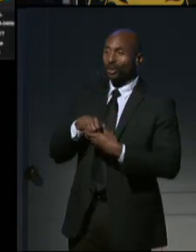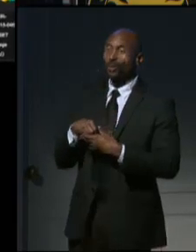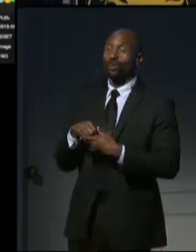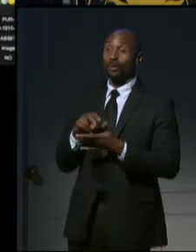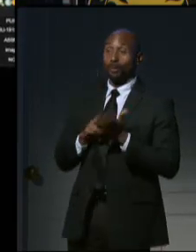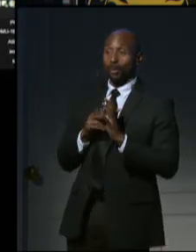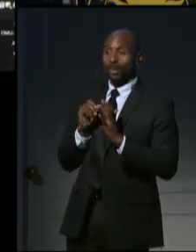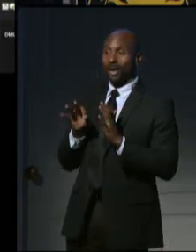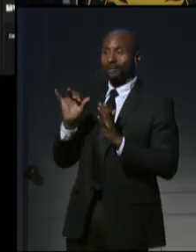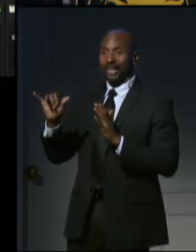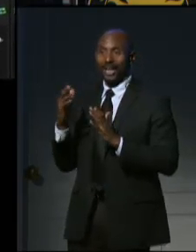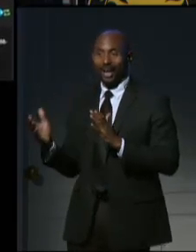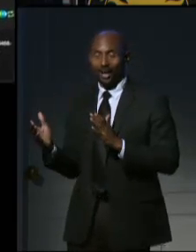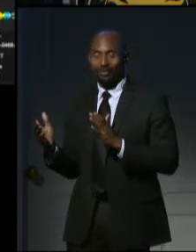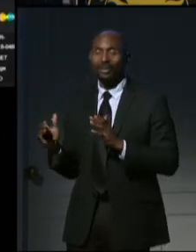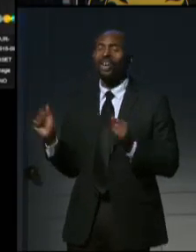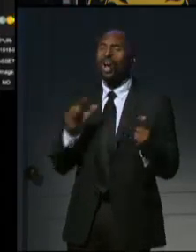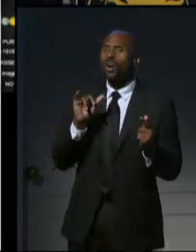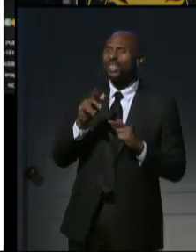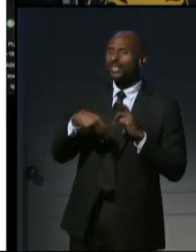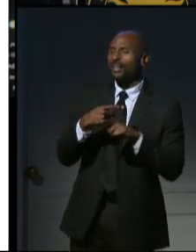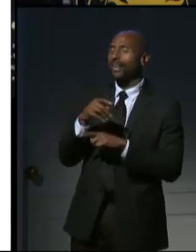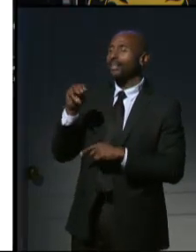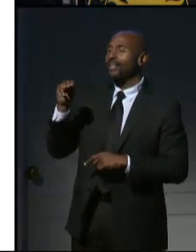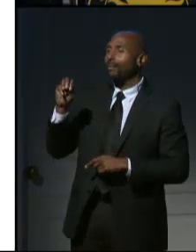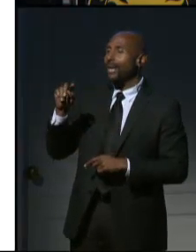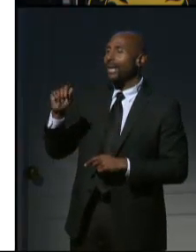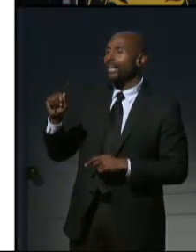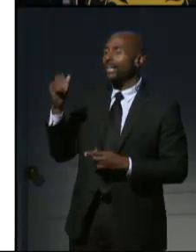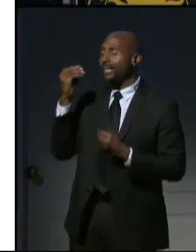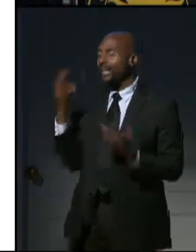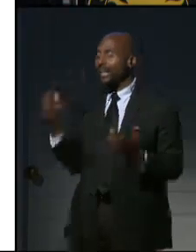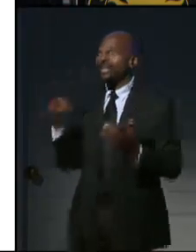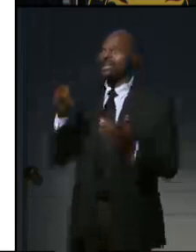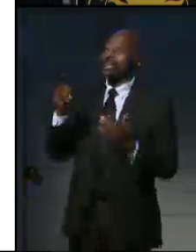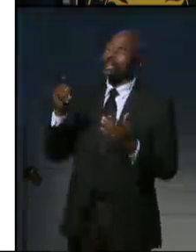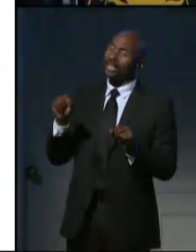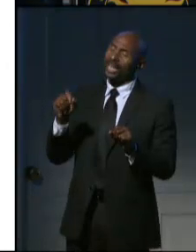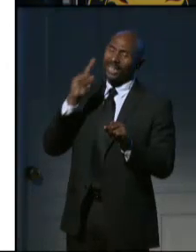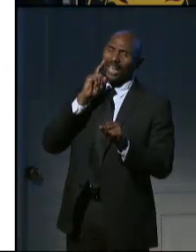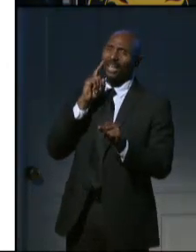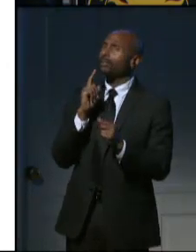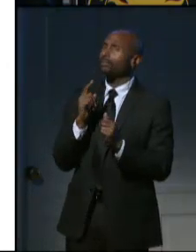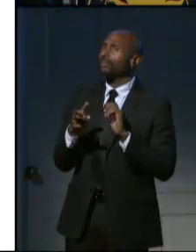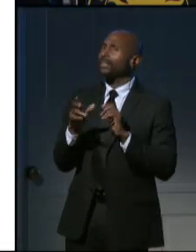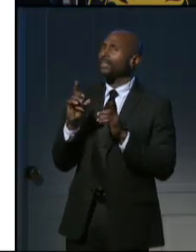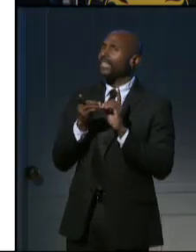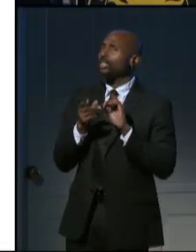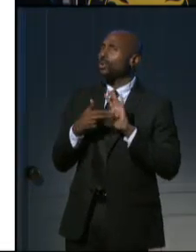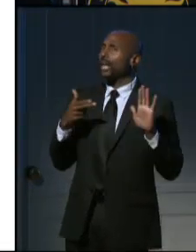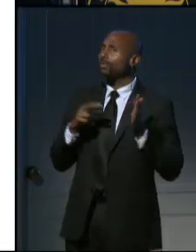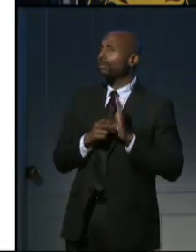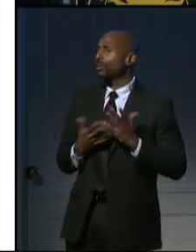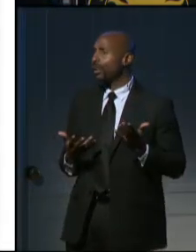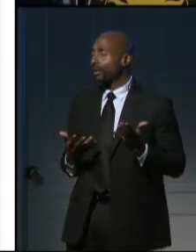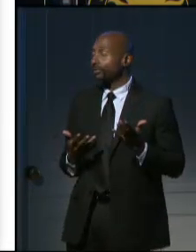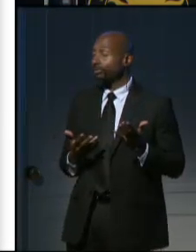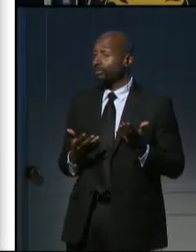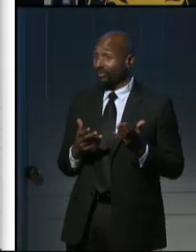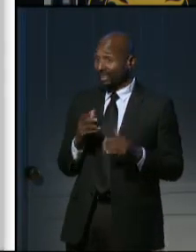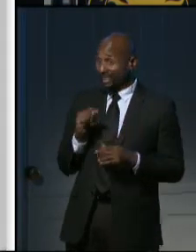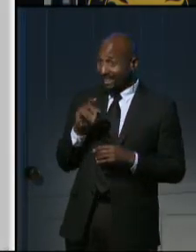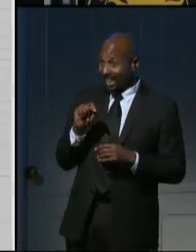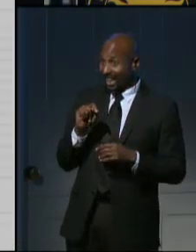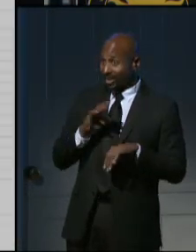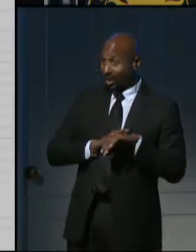kind of metadata, you can really think about what is a digital label. And a digital label is not just text on an iPad. It